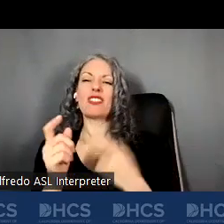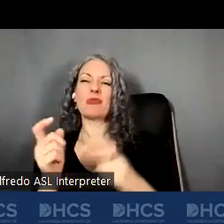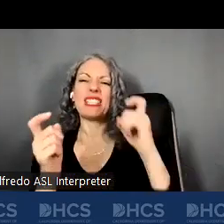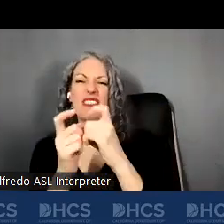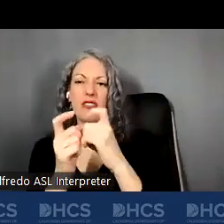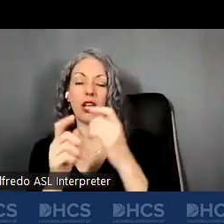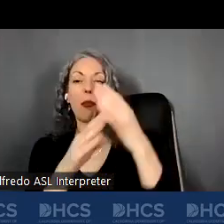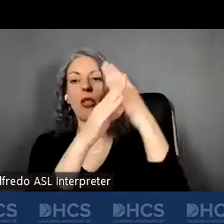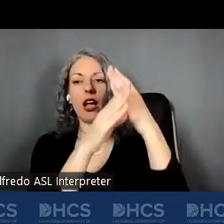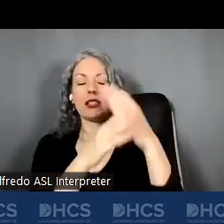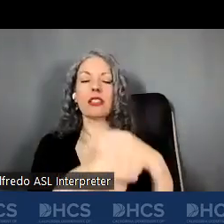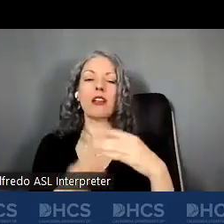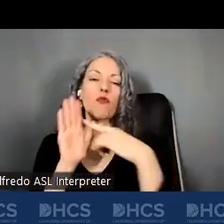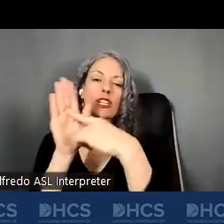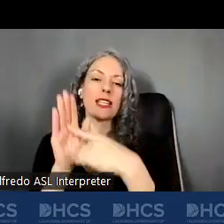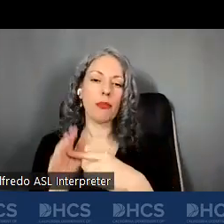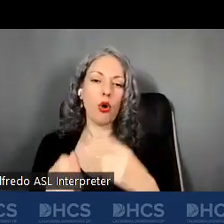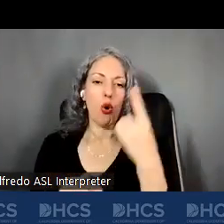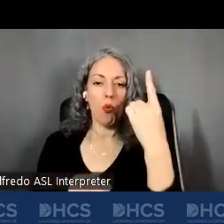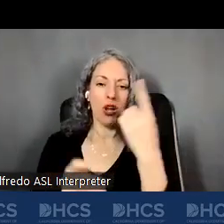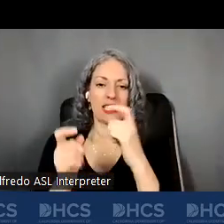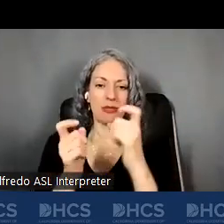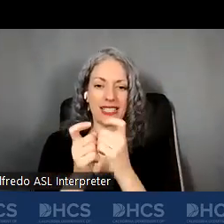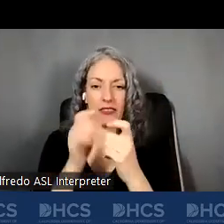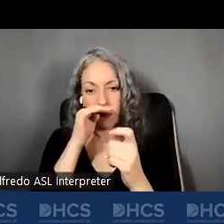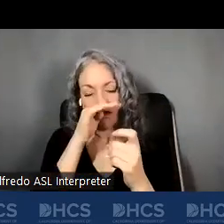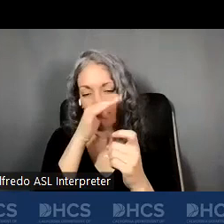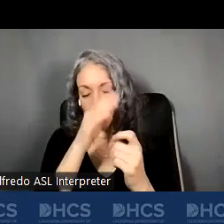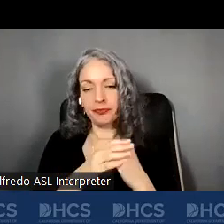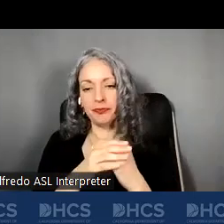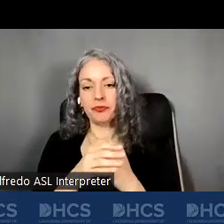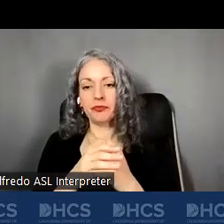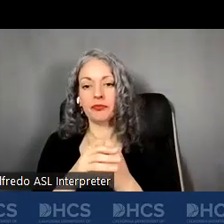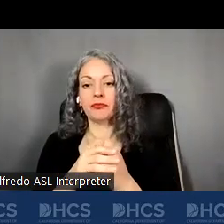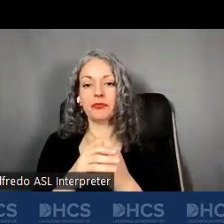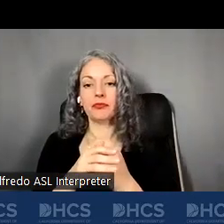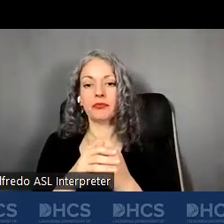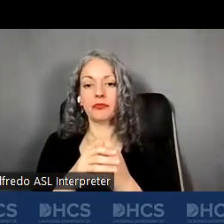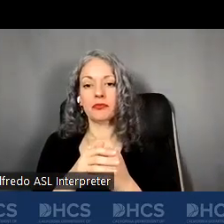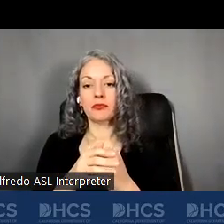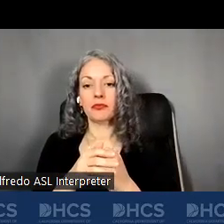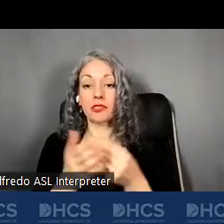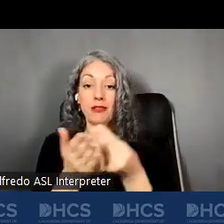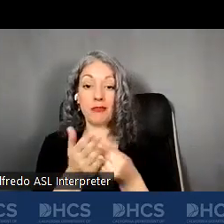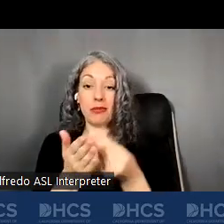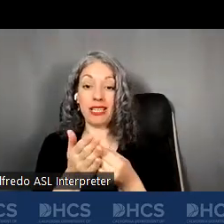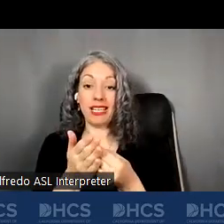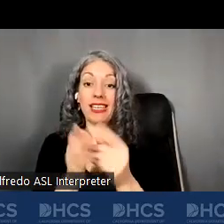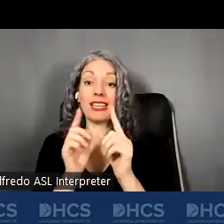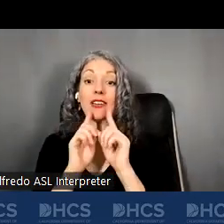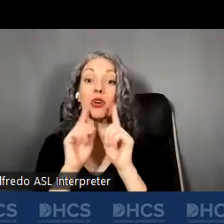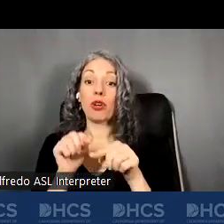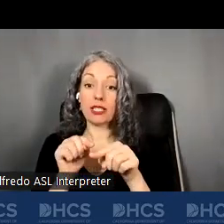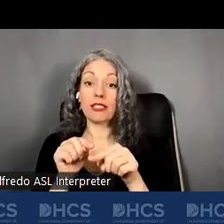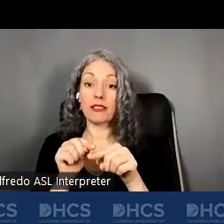For example, one very specific guardrail for cited funding generally is that funding requests can't be duplicative of